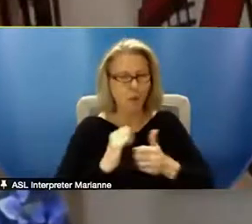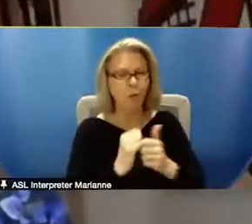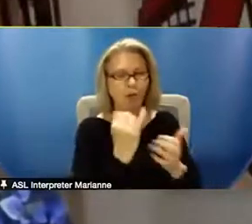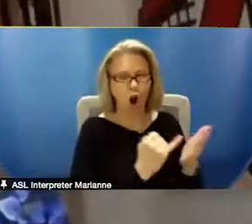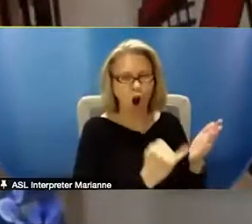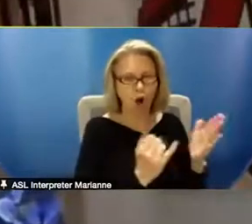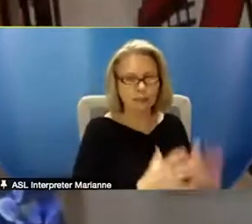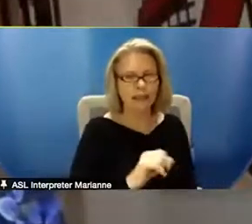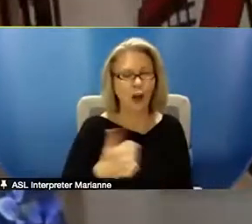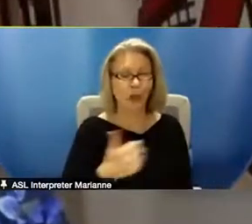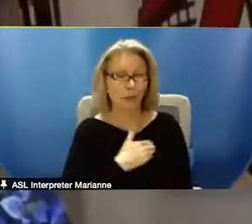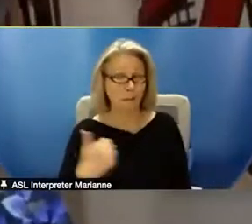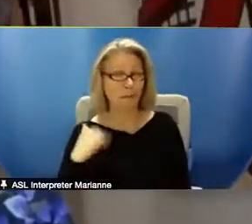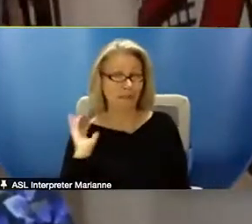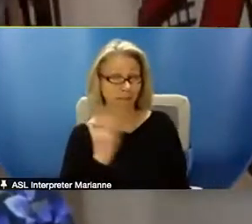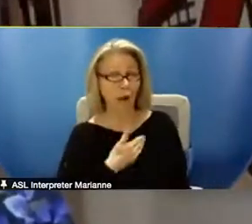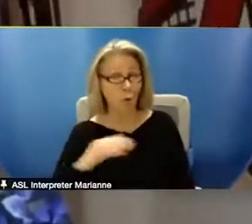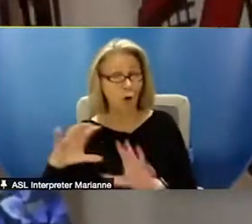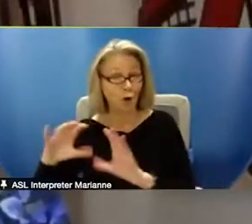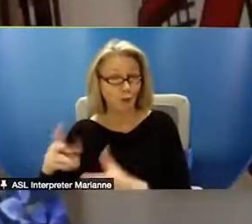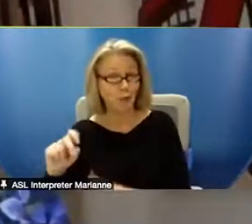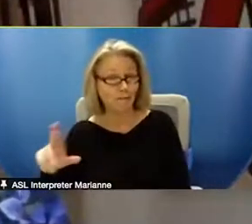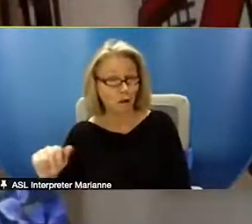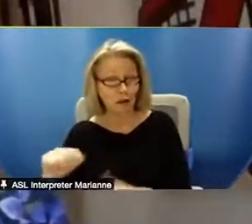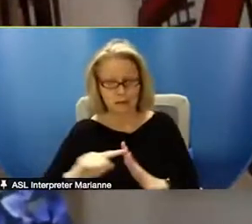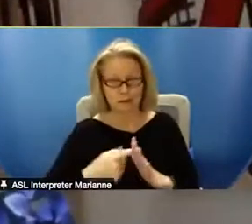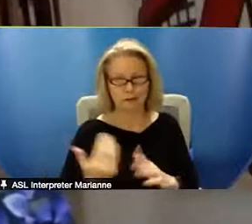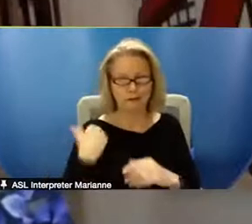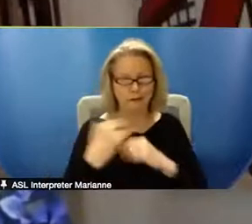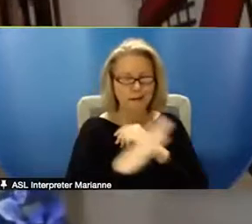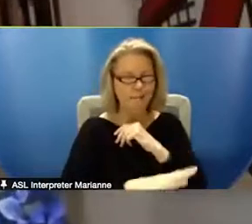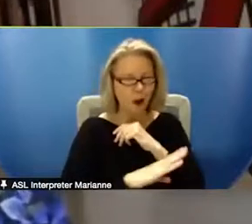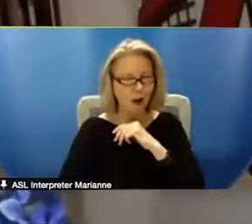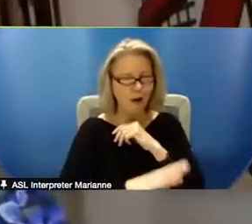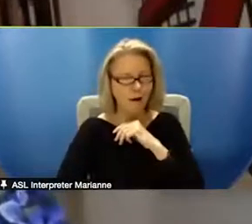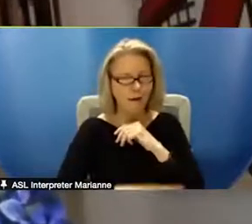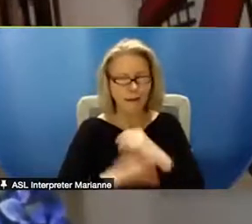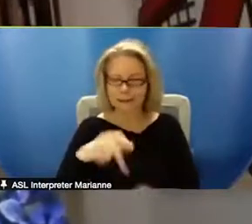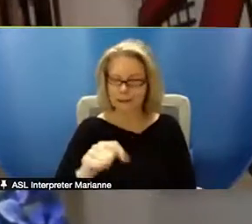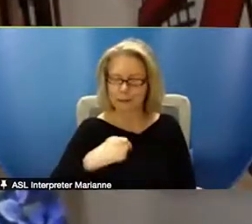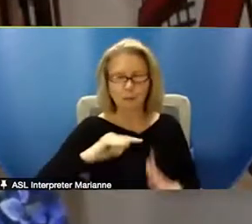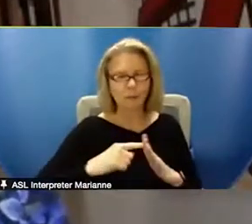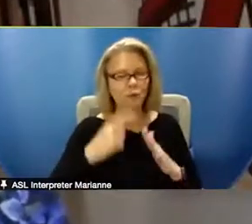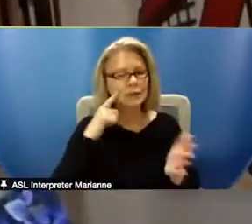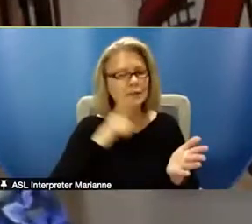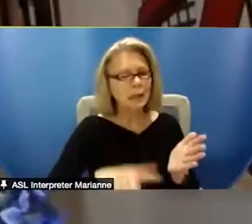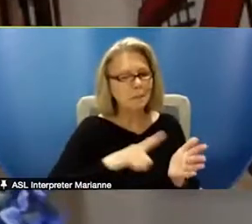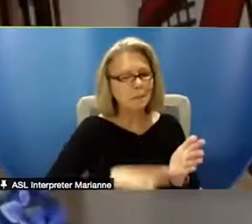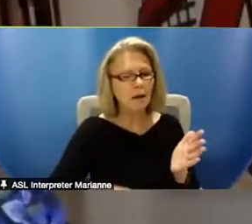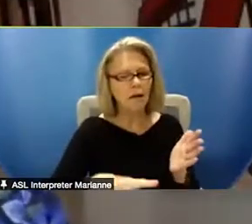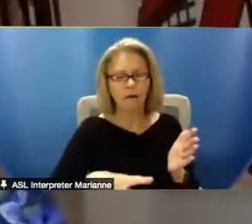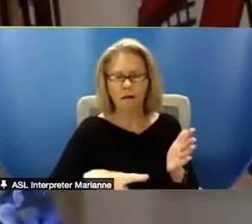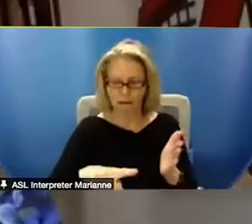collaborations with artists and other members of our constituency. And starting last fall in September, we began